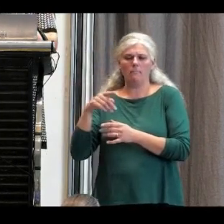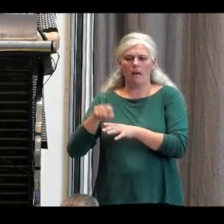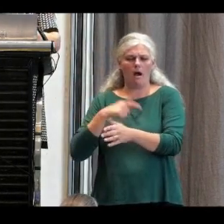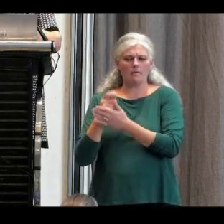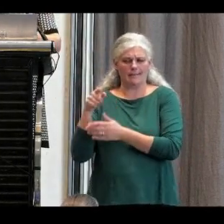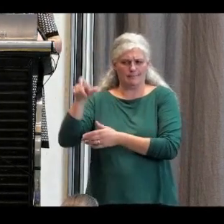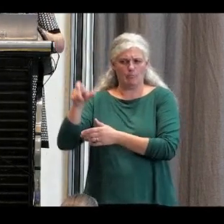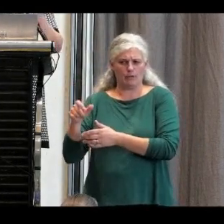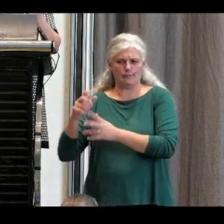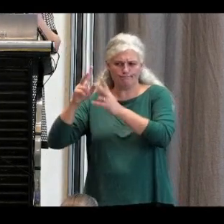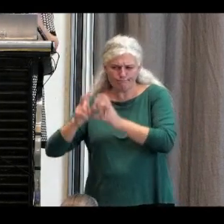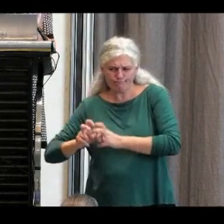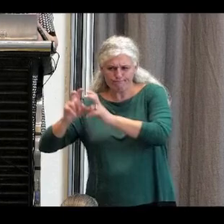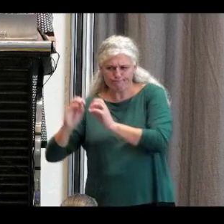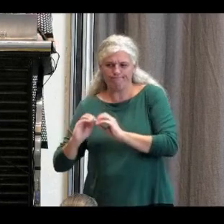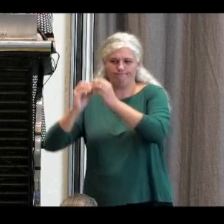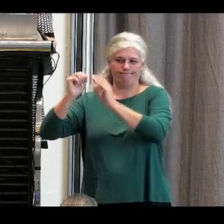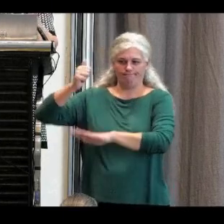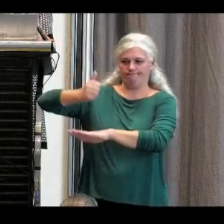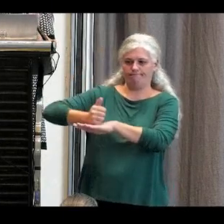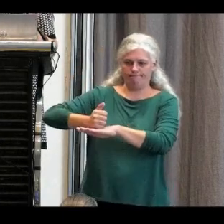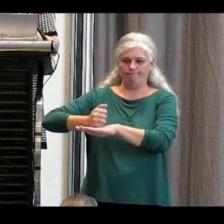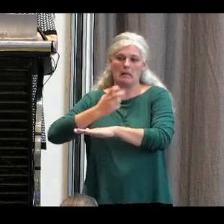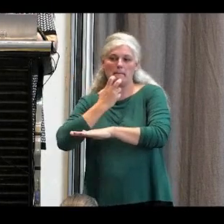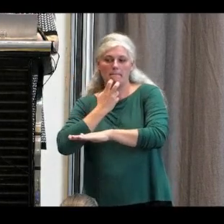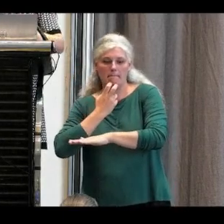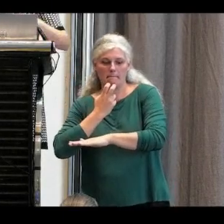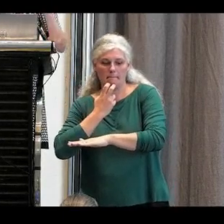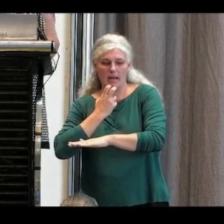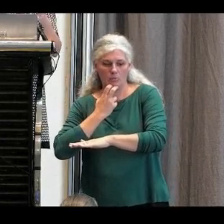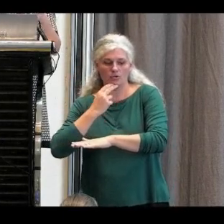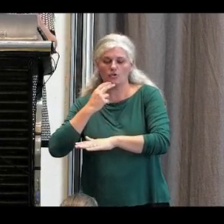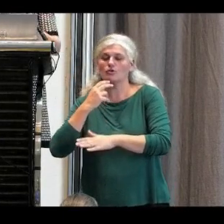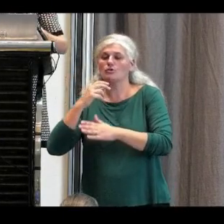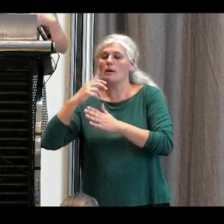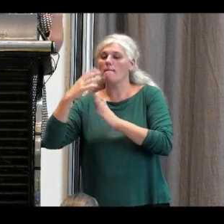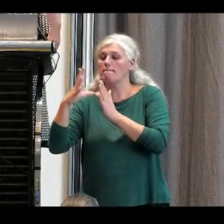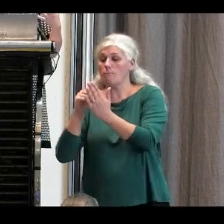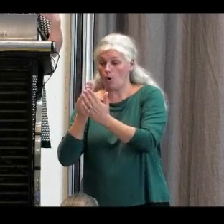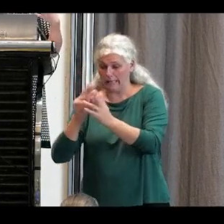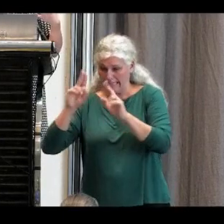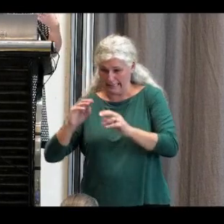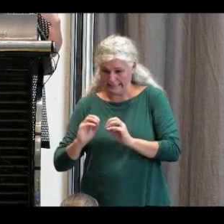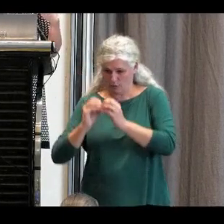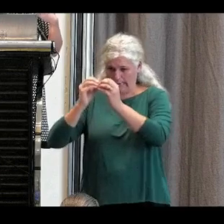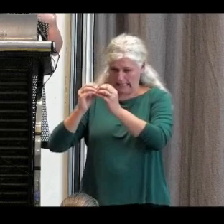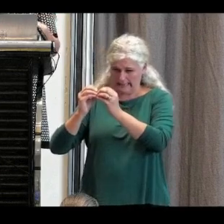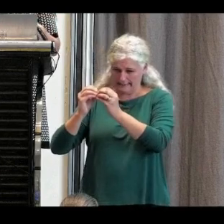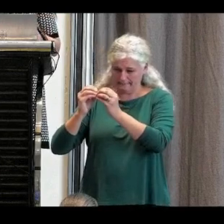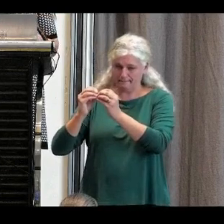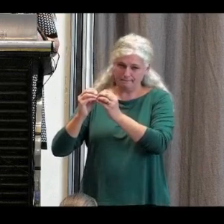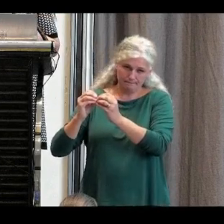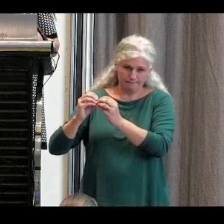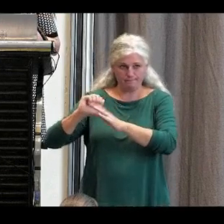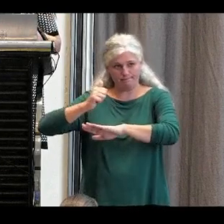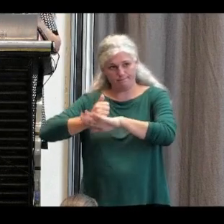time to create a mouse model where we could generate these